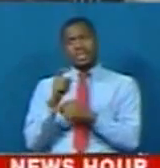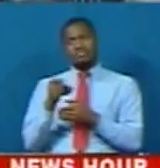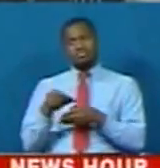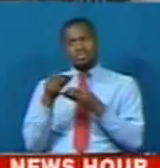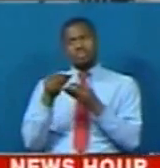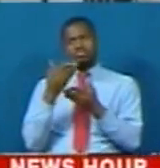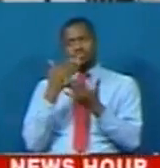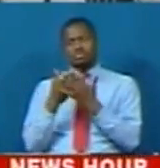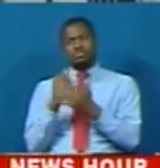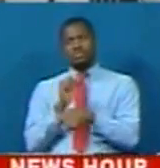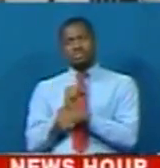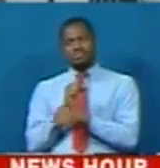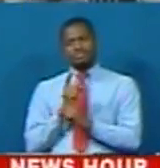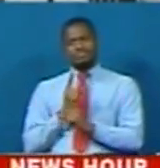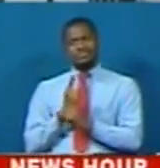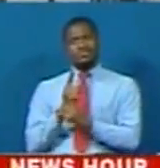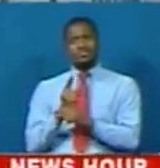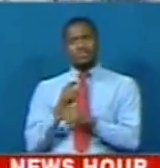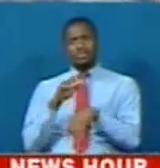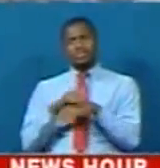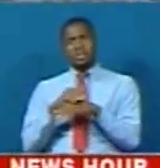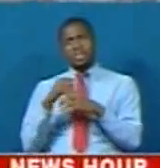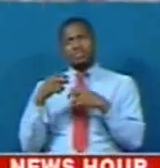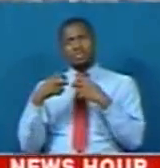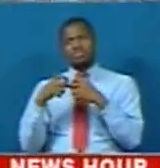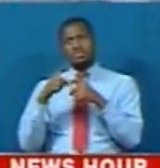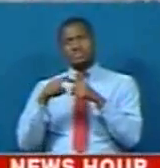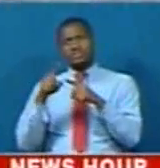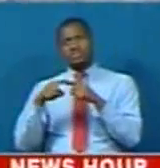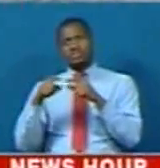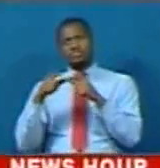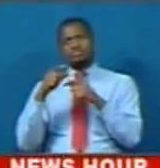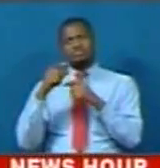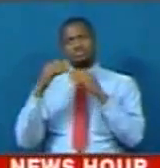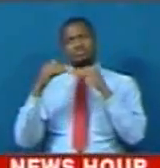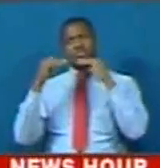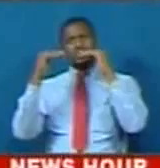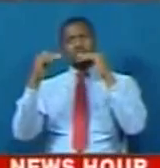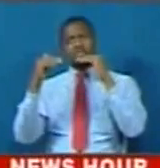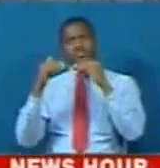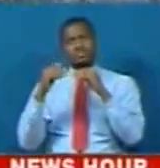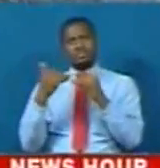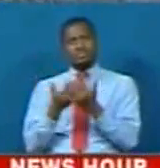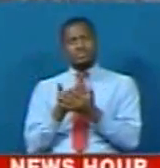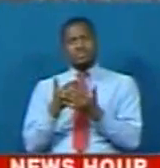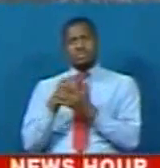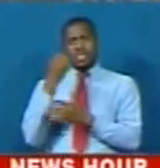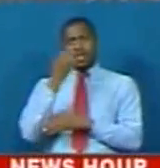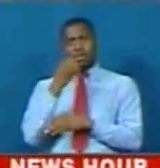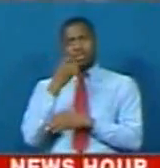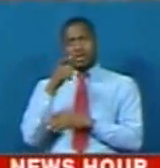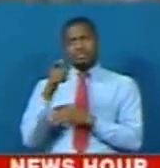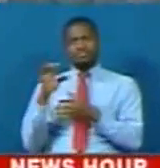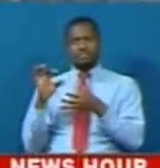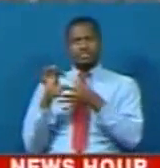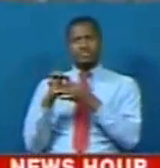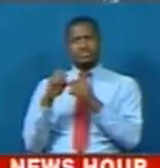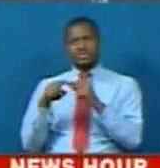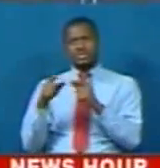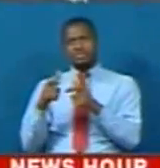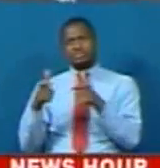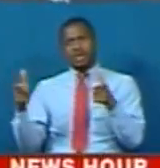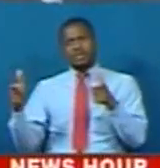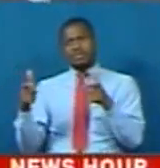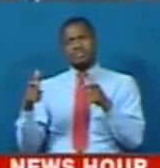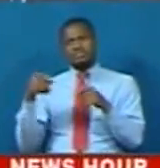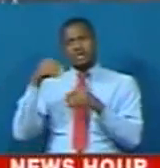which offers performance and efficiency on par with global standards. With a modern Eurocab, the partner comes with